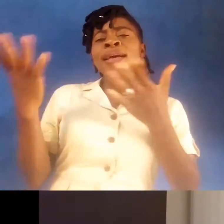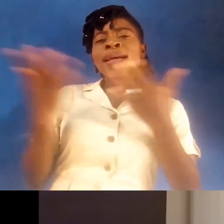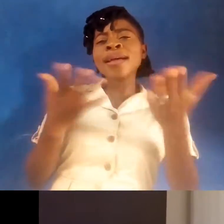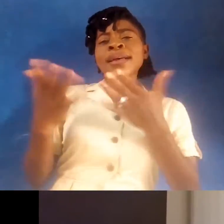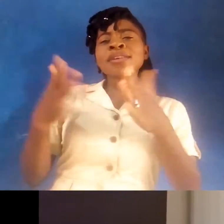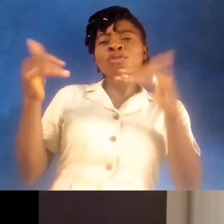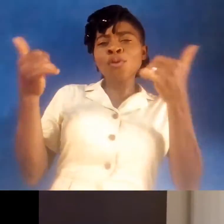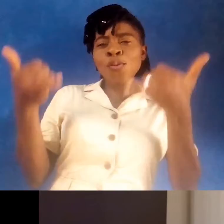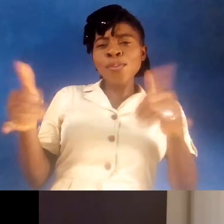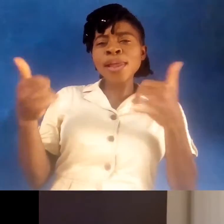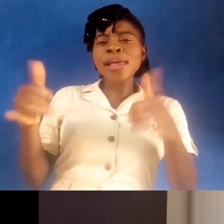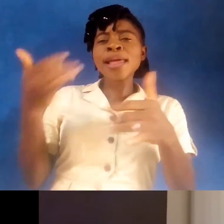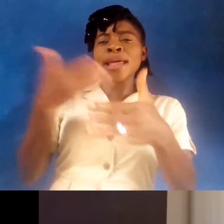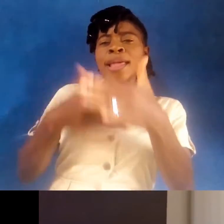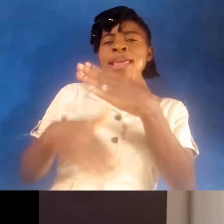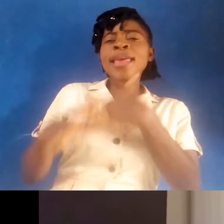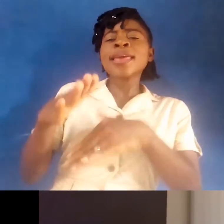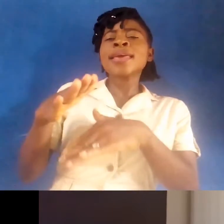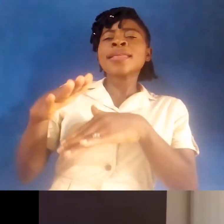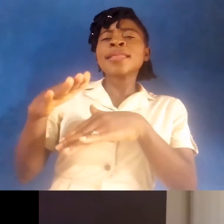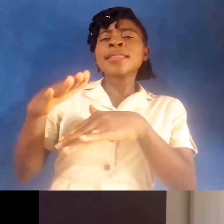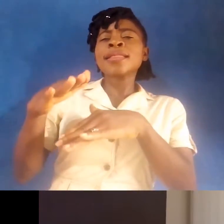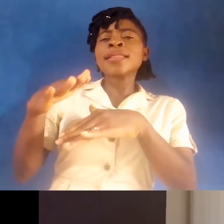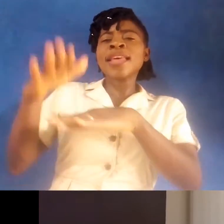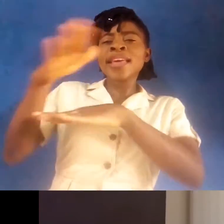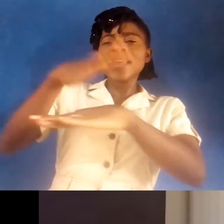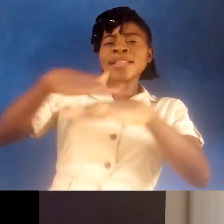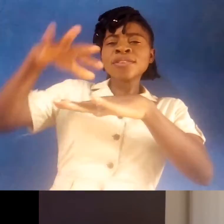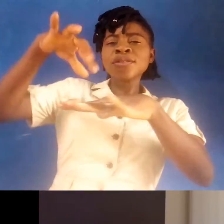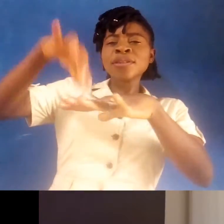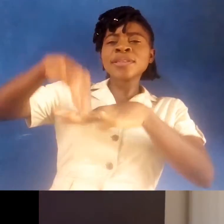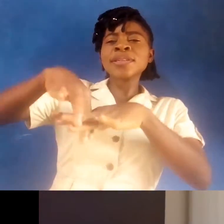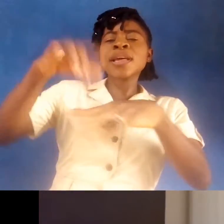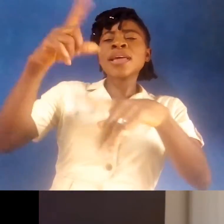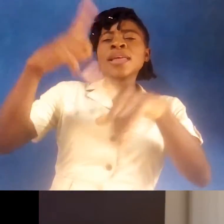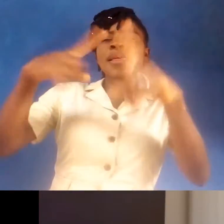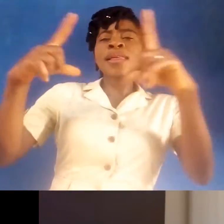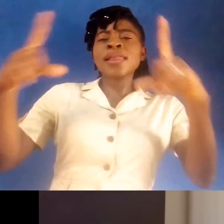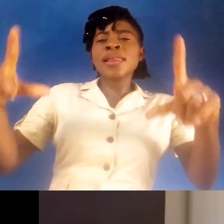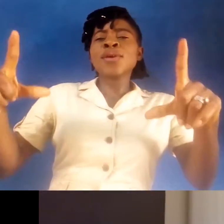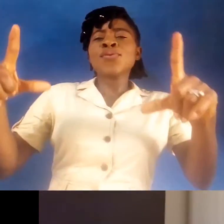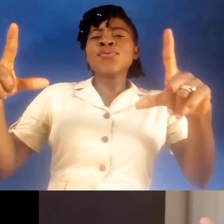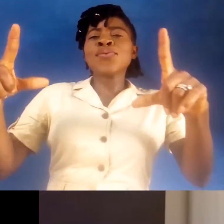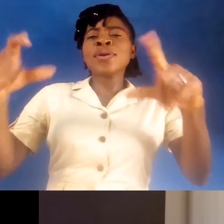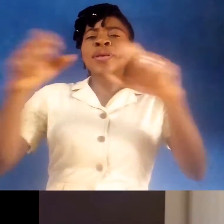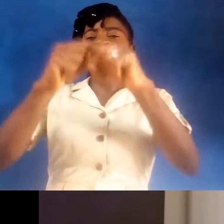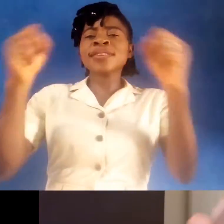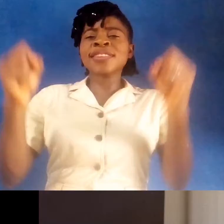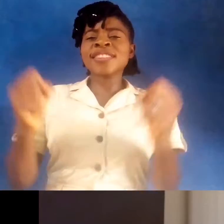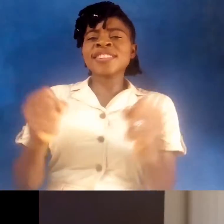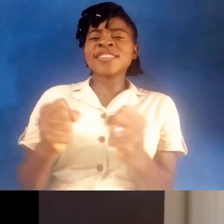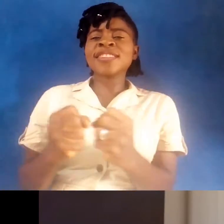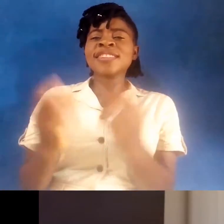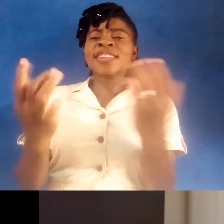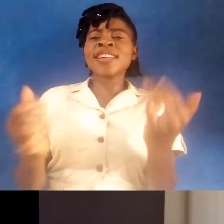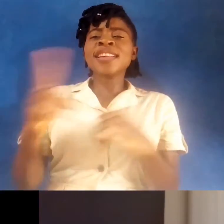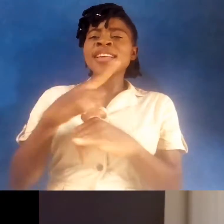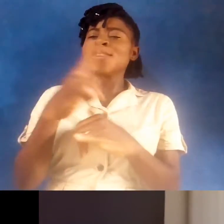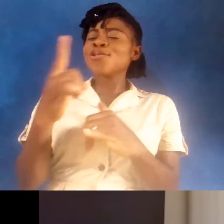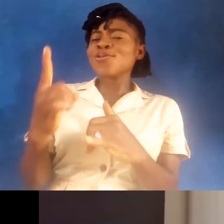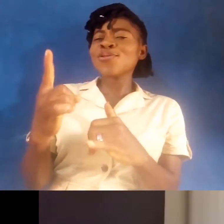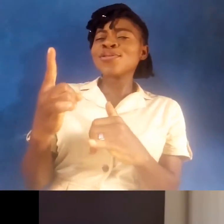or Indigenous signing system. And like I said, it is somewhat confusing to some